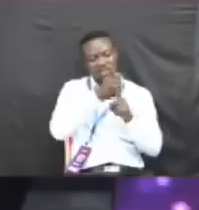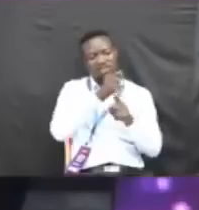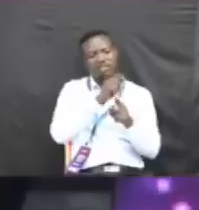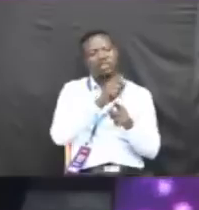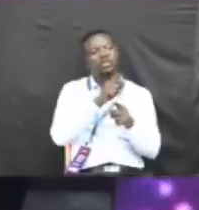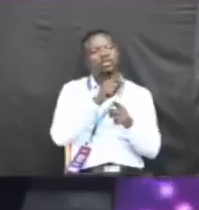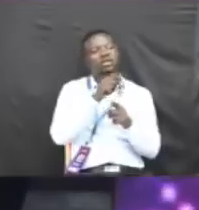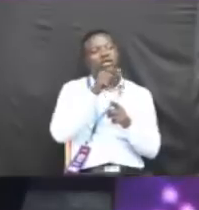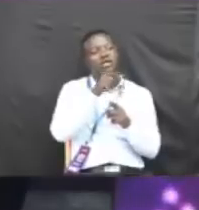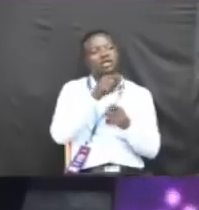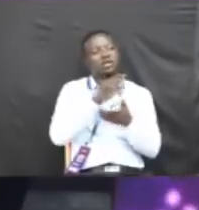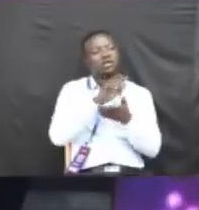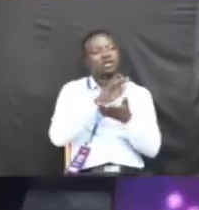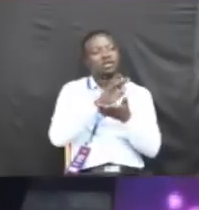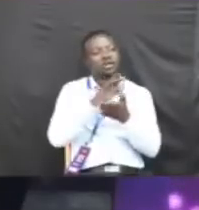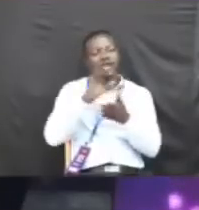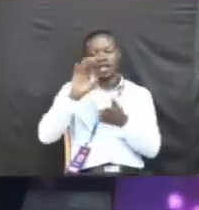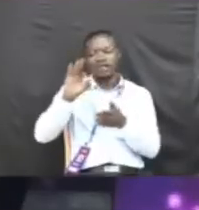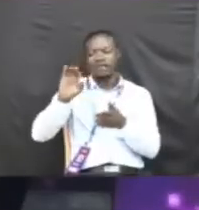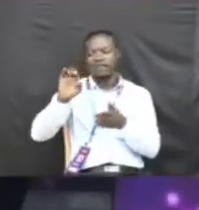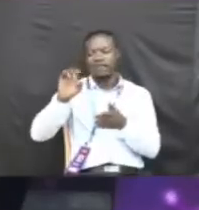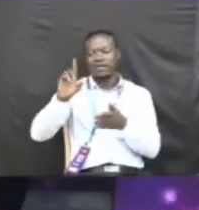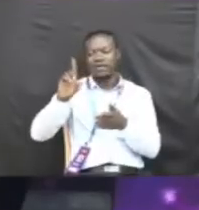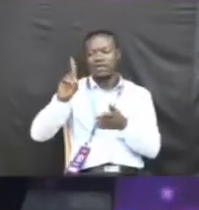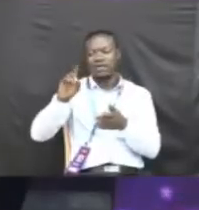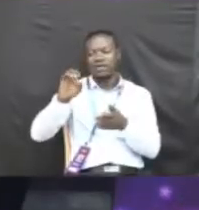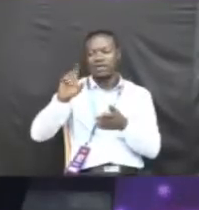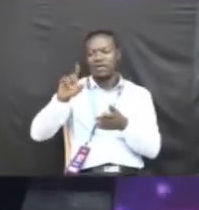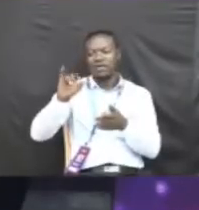was awarded Fidelity Bank's best